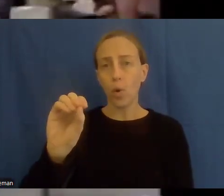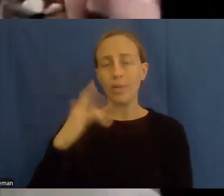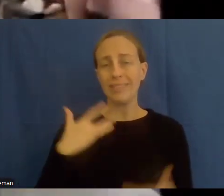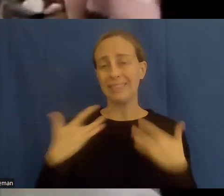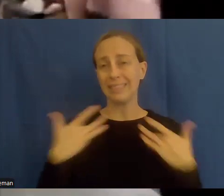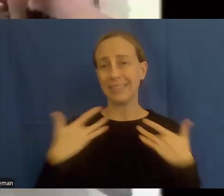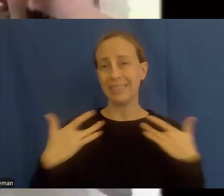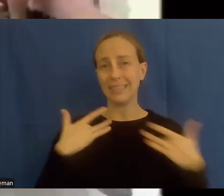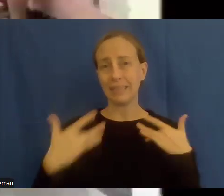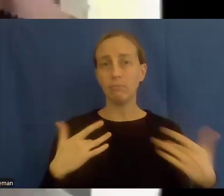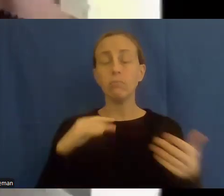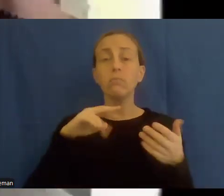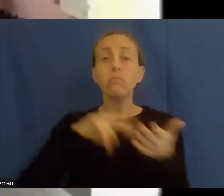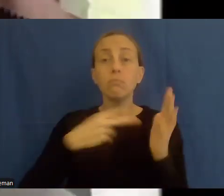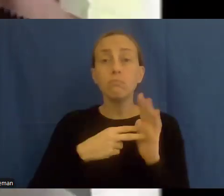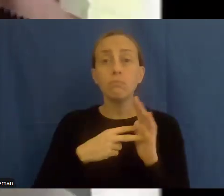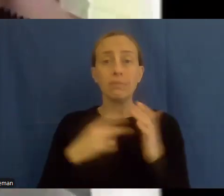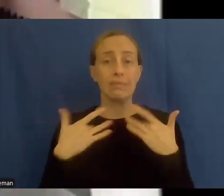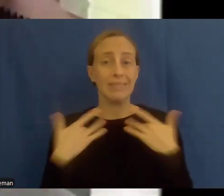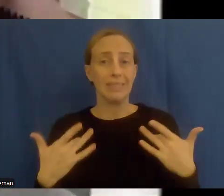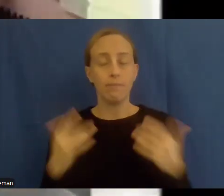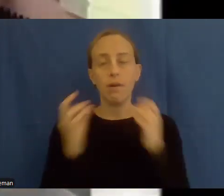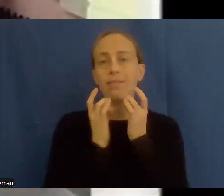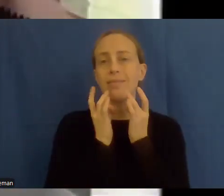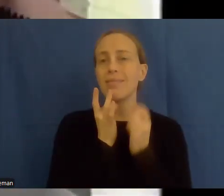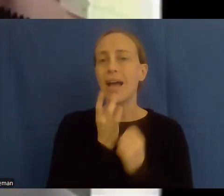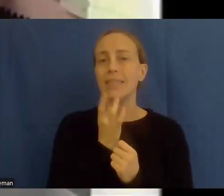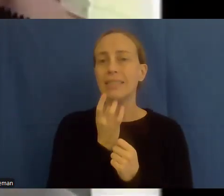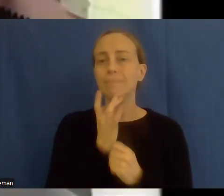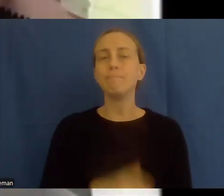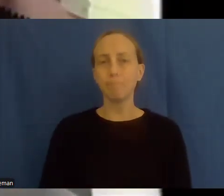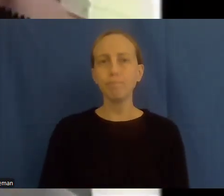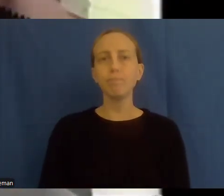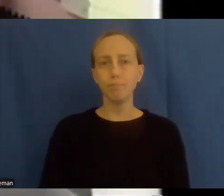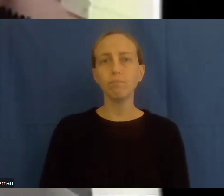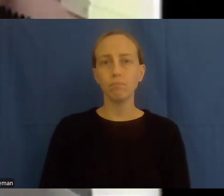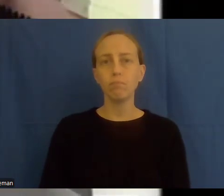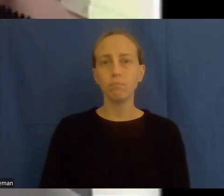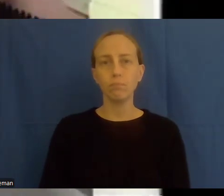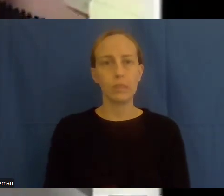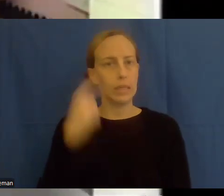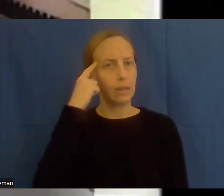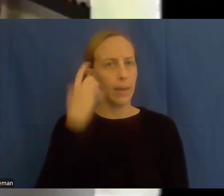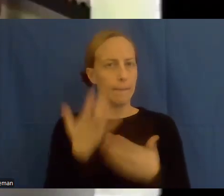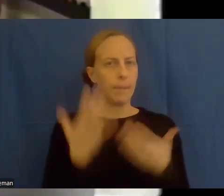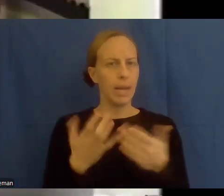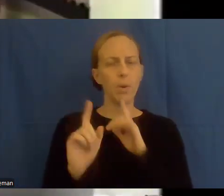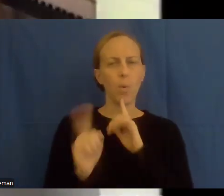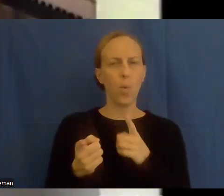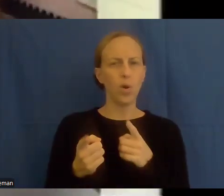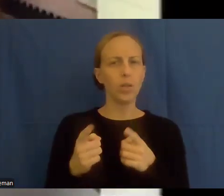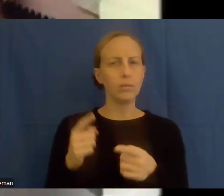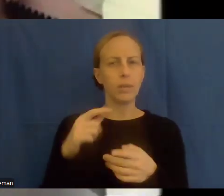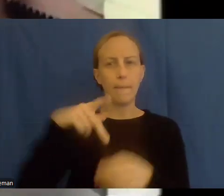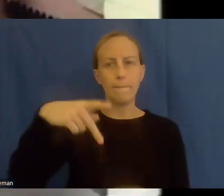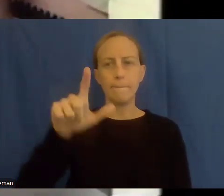some really neat little things with planarians. Did I mention here that I thought I might order planarians again this year? I